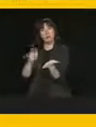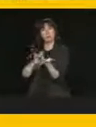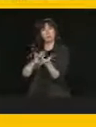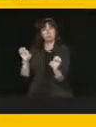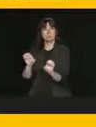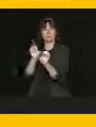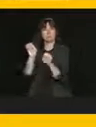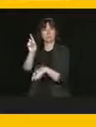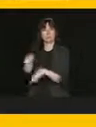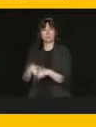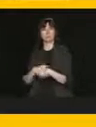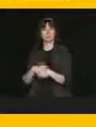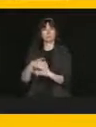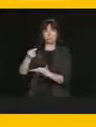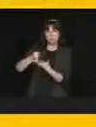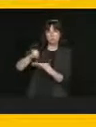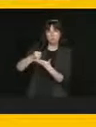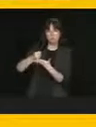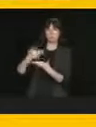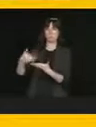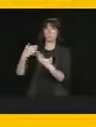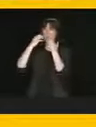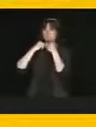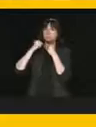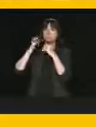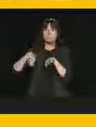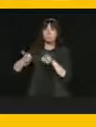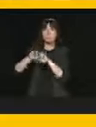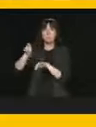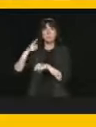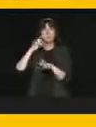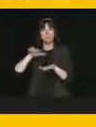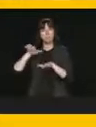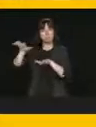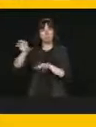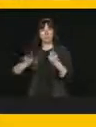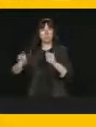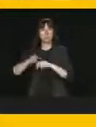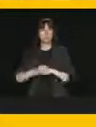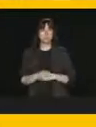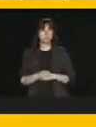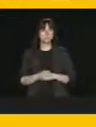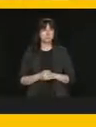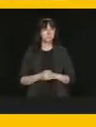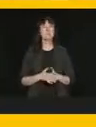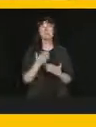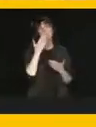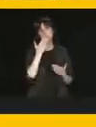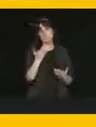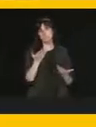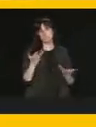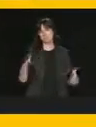medical emergencies and provide medical treatments that are needed by the population. Merci beaucoup.